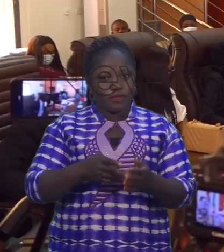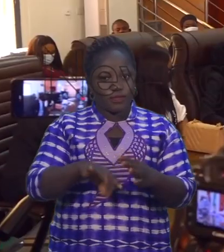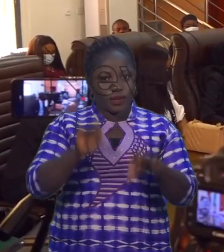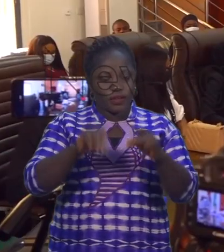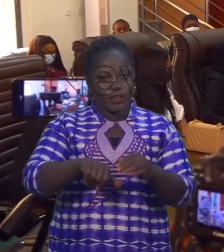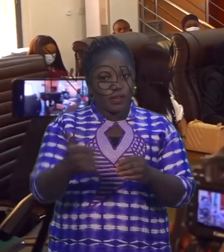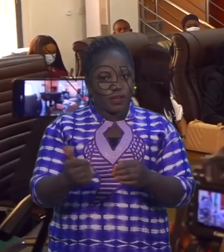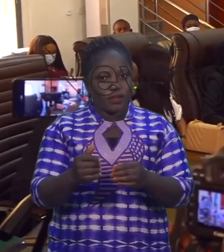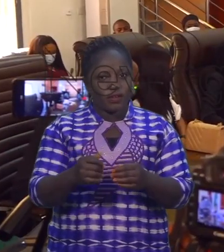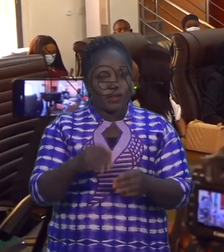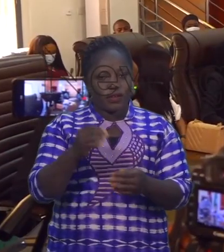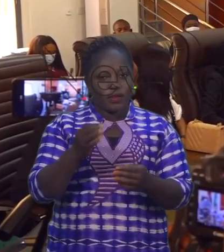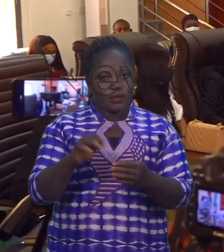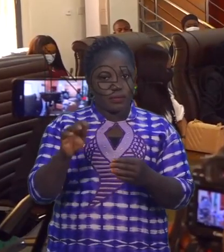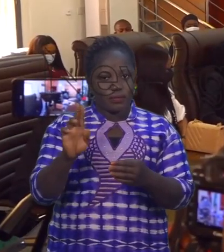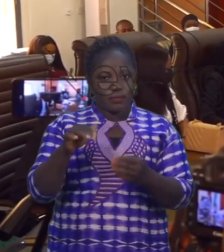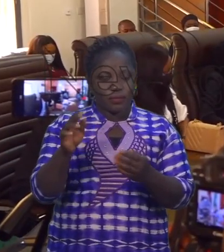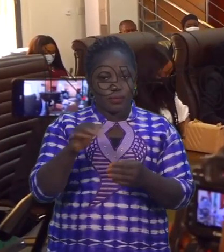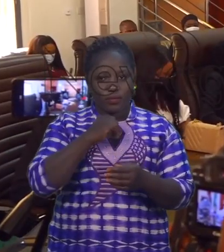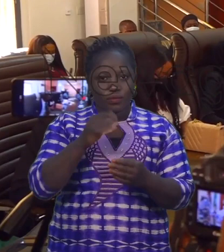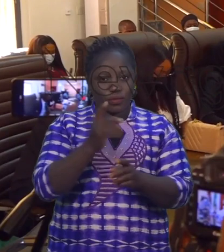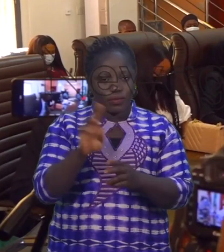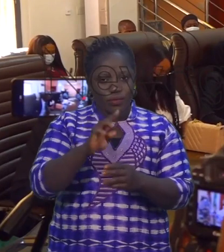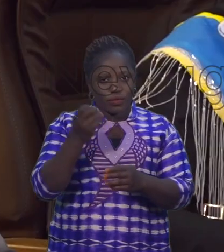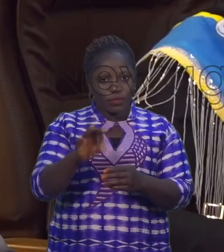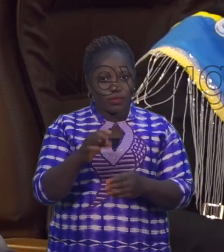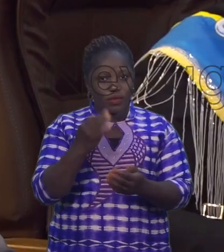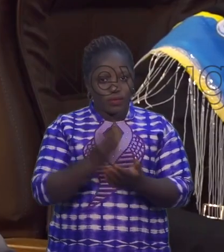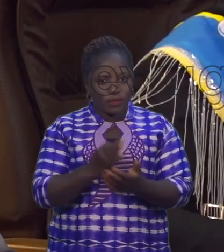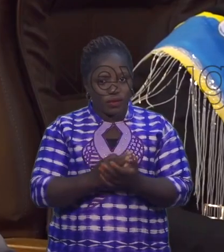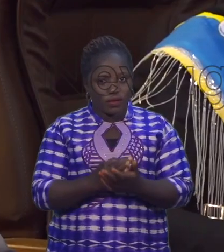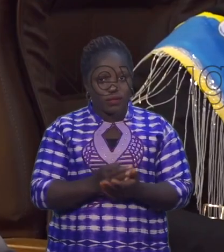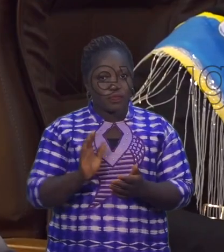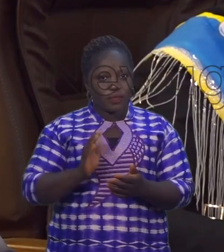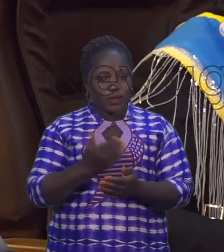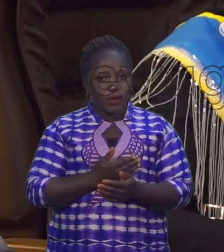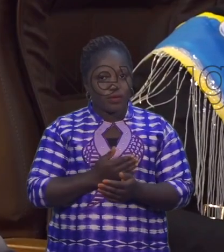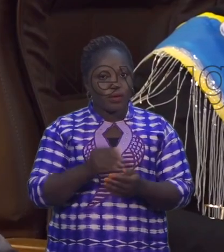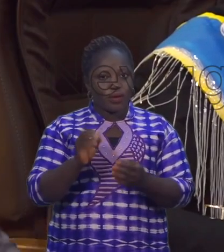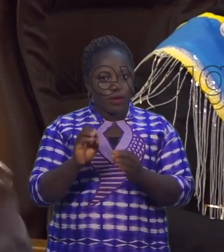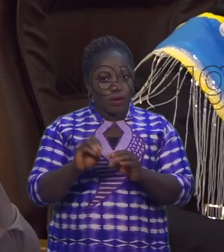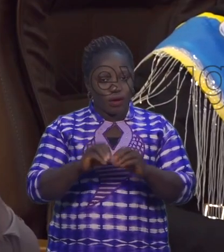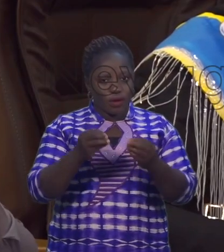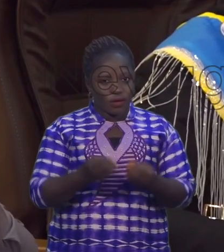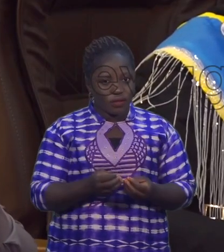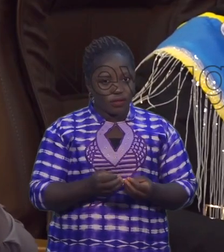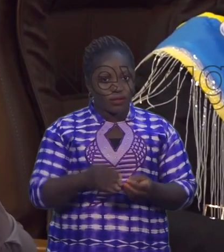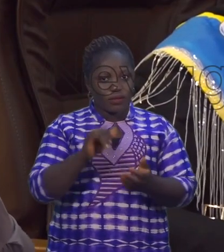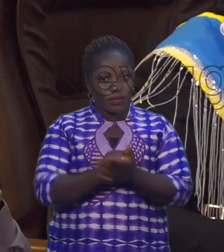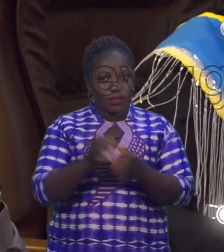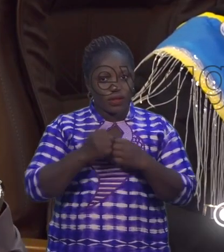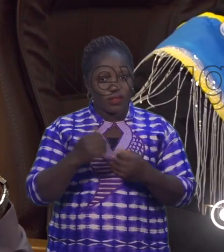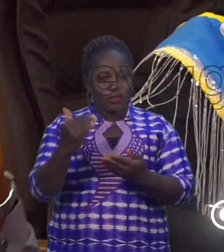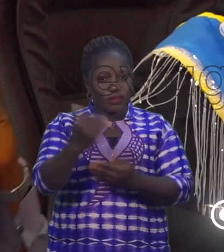impropriety against the minister and found her worthy for the award. Our regional organization, which has received